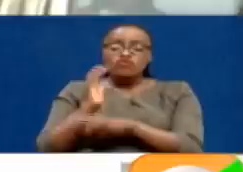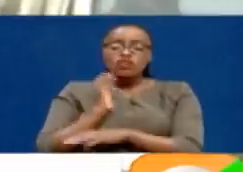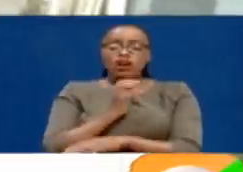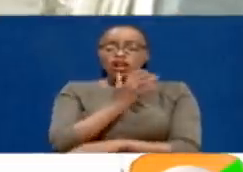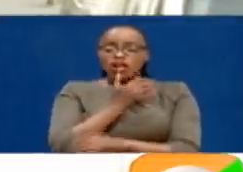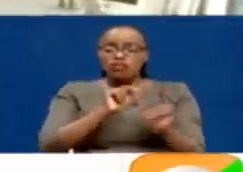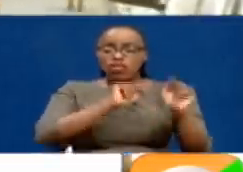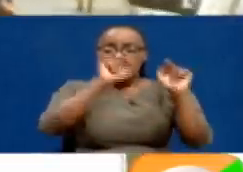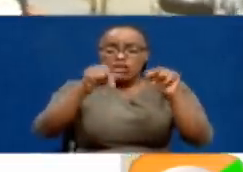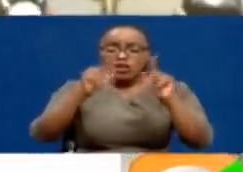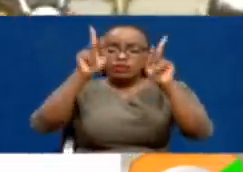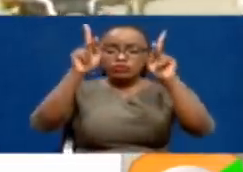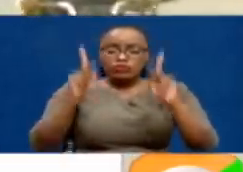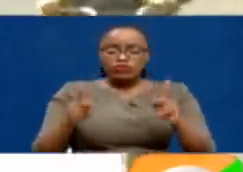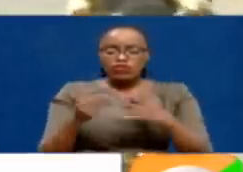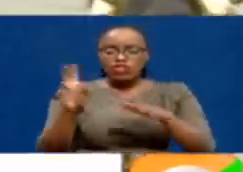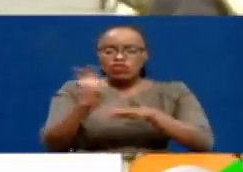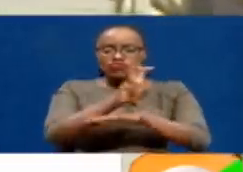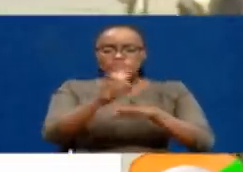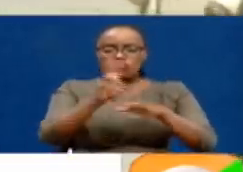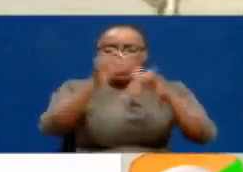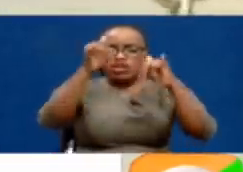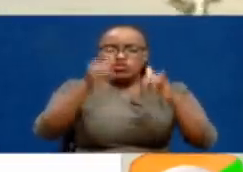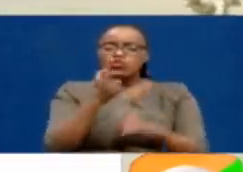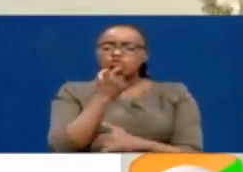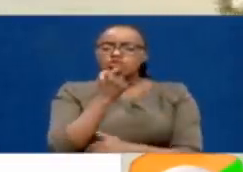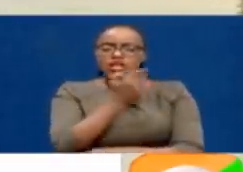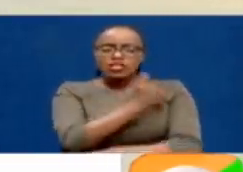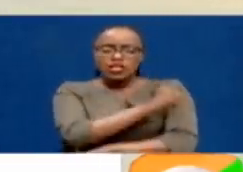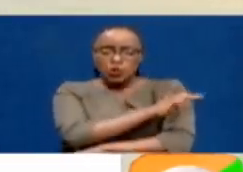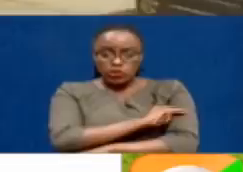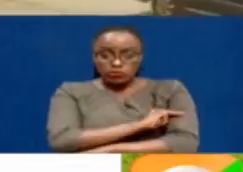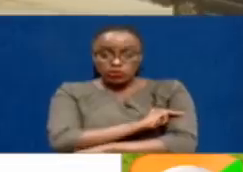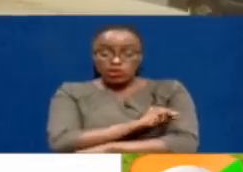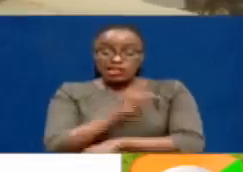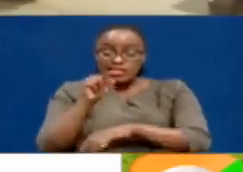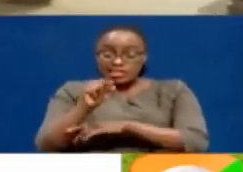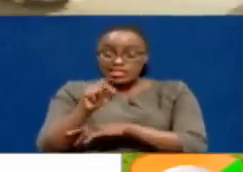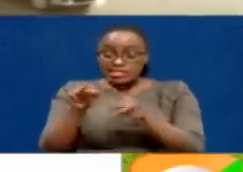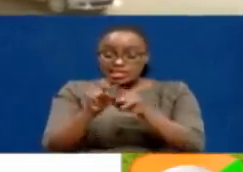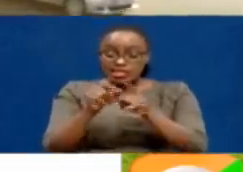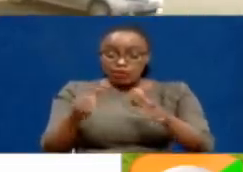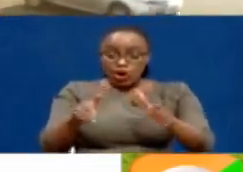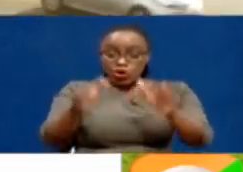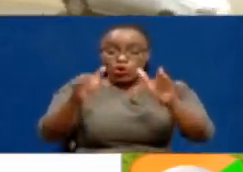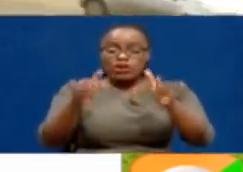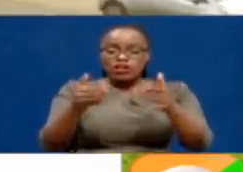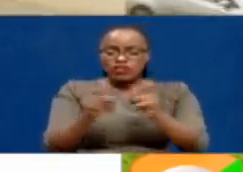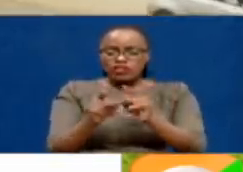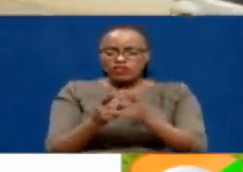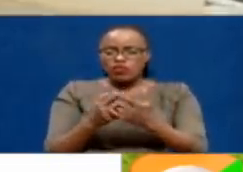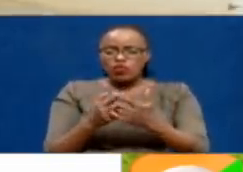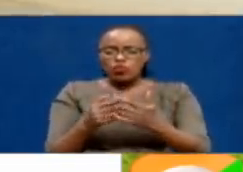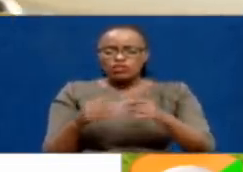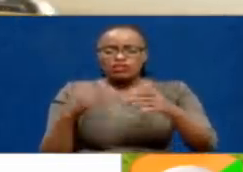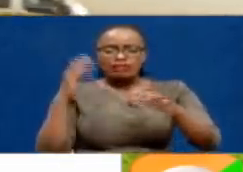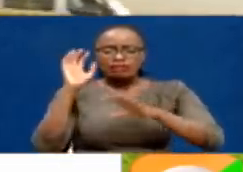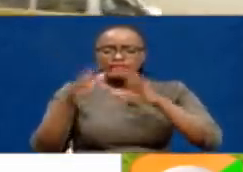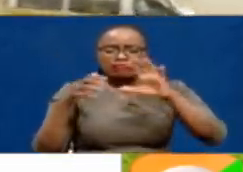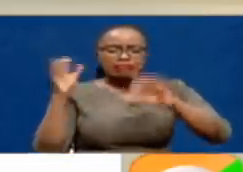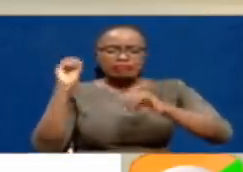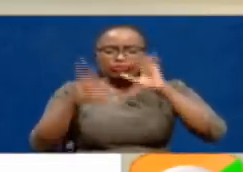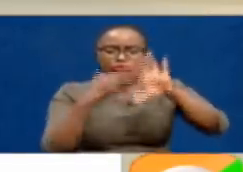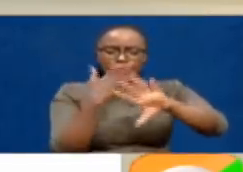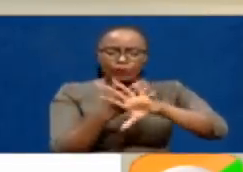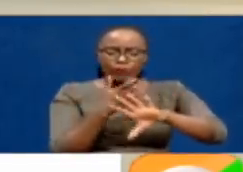Kenyatta made his way to Kisumu for the commissioning of the new Nyanza Hospital. And on this very road, his motorcade was pelted with stones in